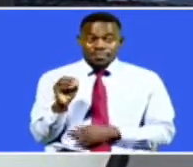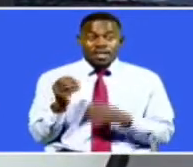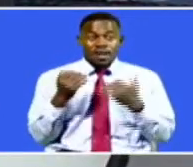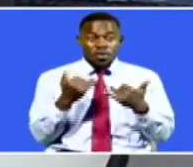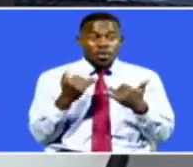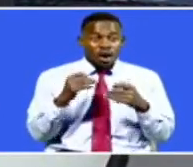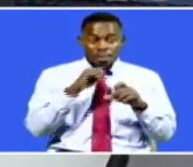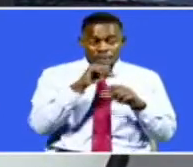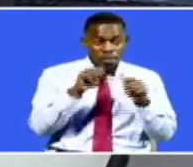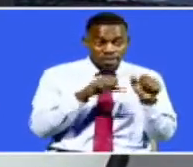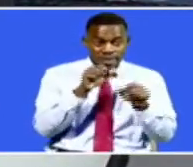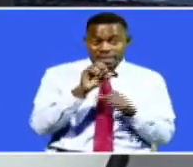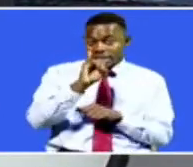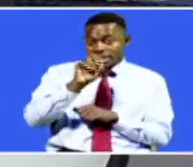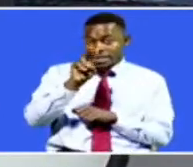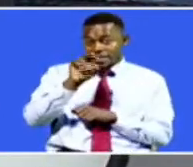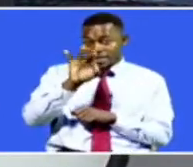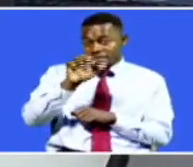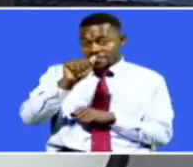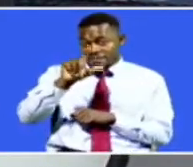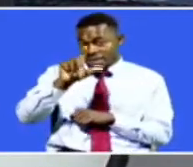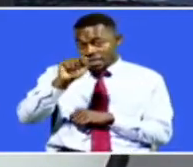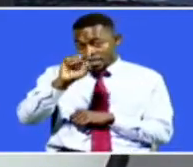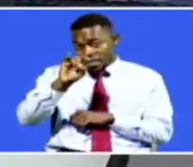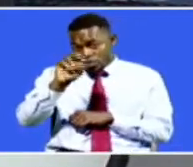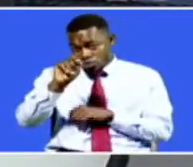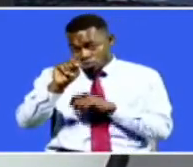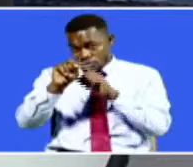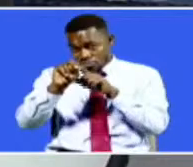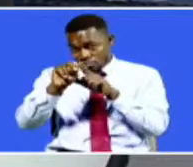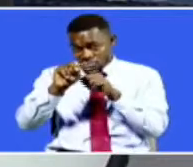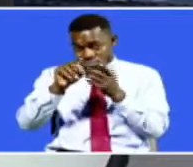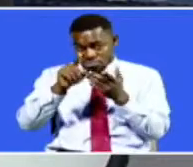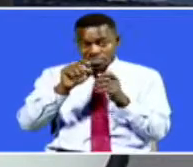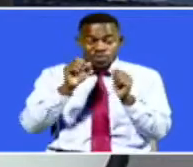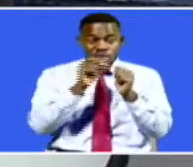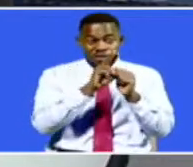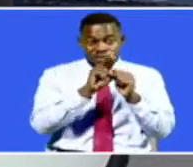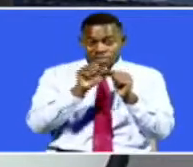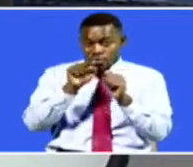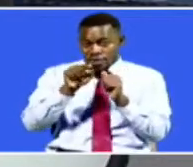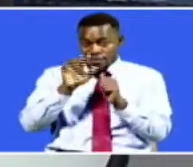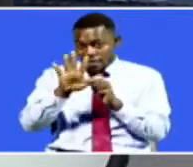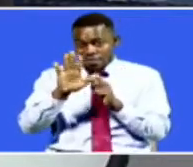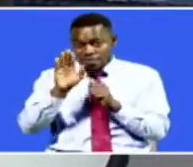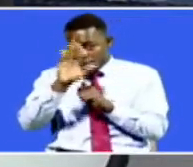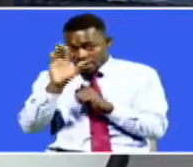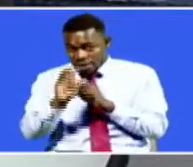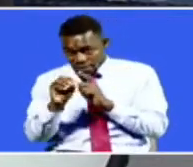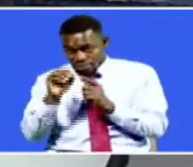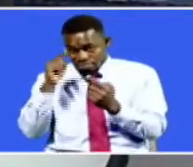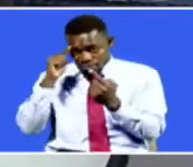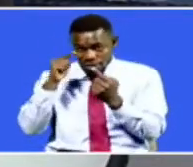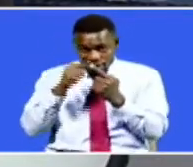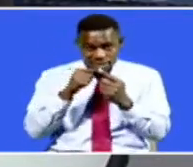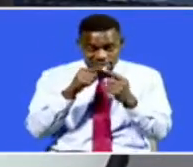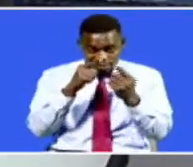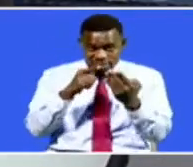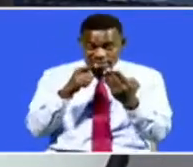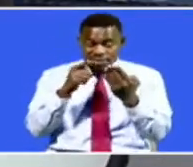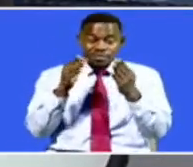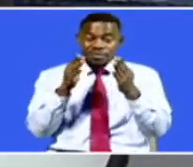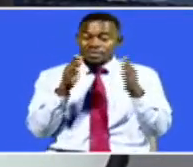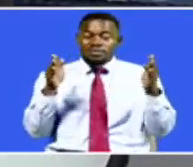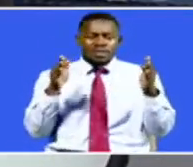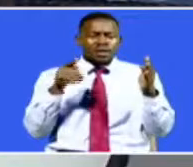a firm downward path towards the 5.0% midpoint of the target range. This is the highest